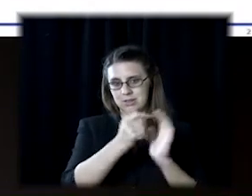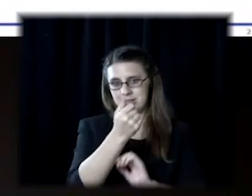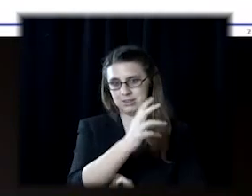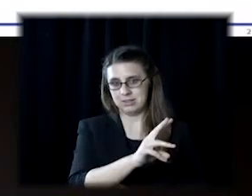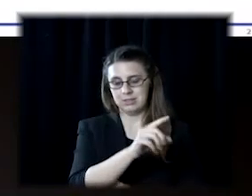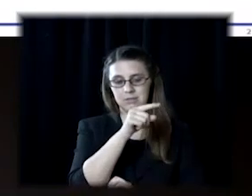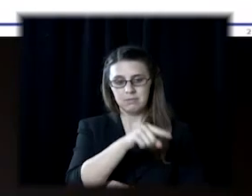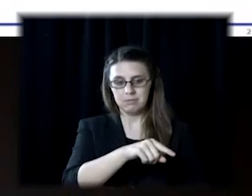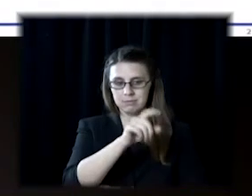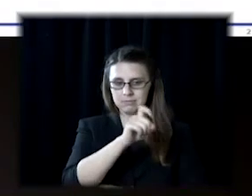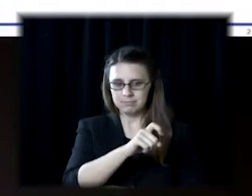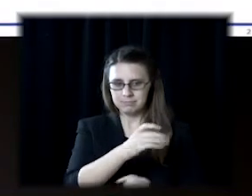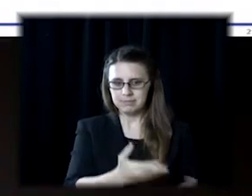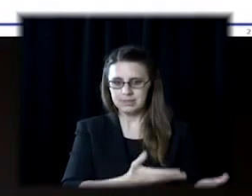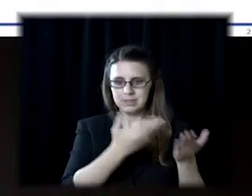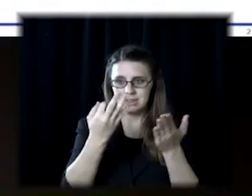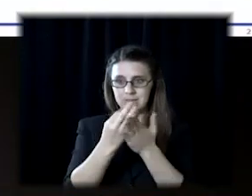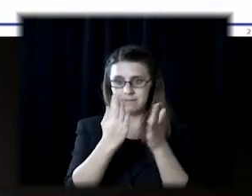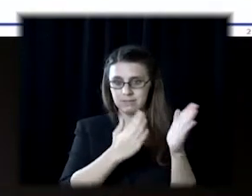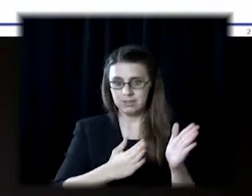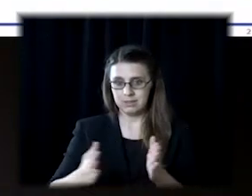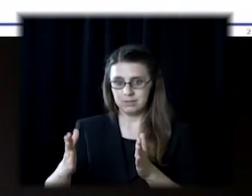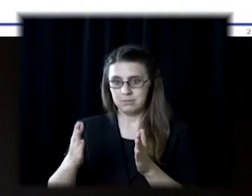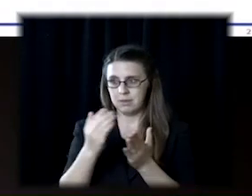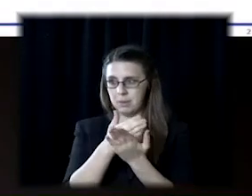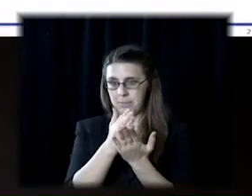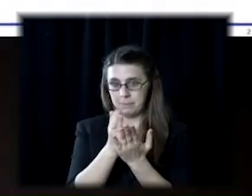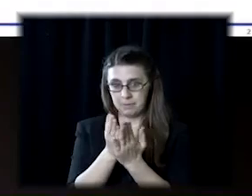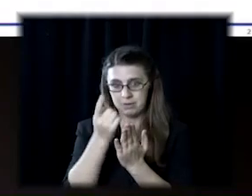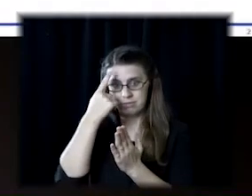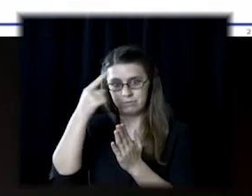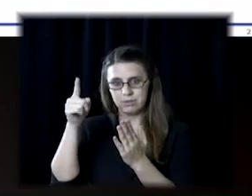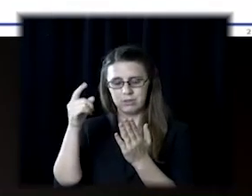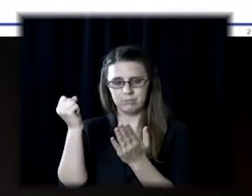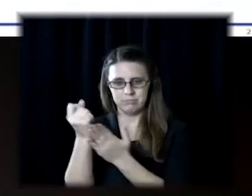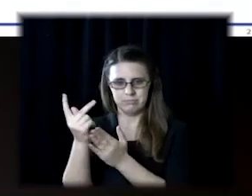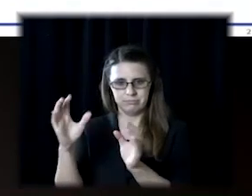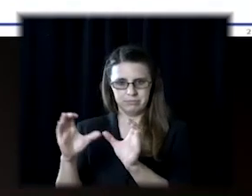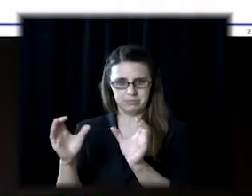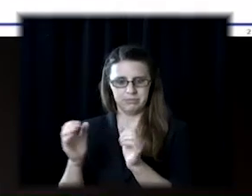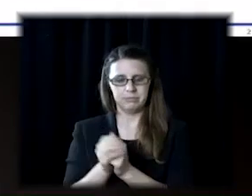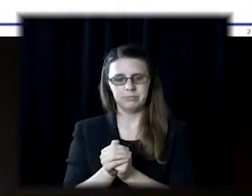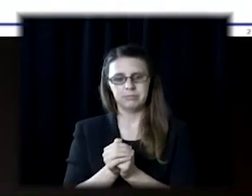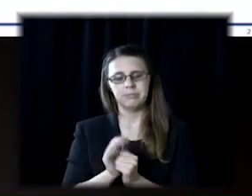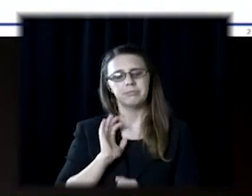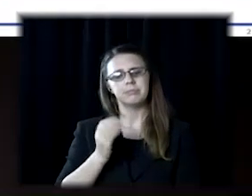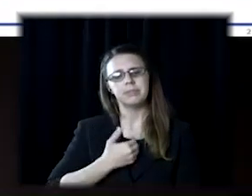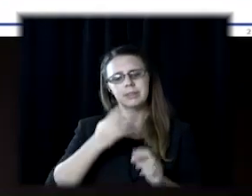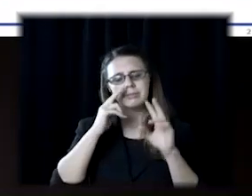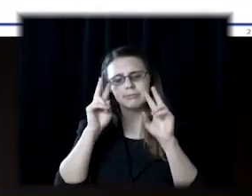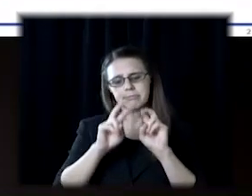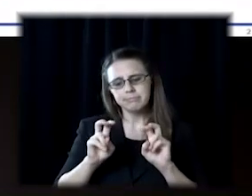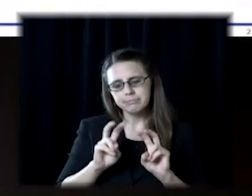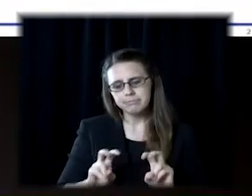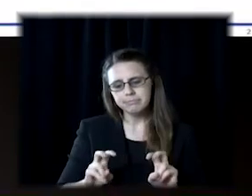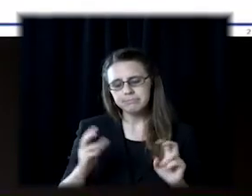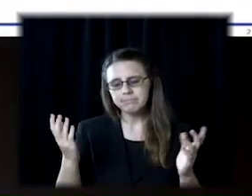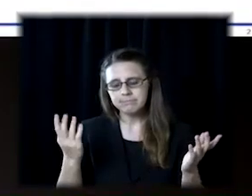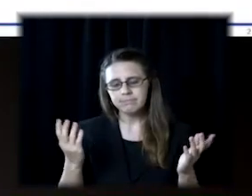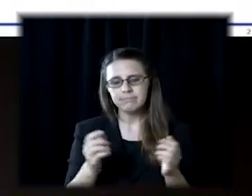a fiscal plan and a budget for certification. Of great significance in our analysis were factors such